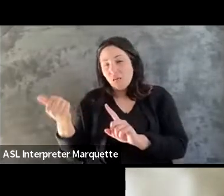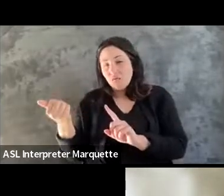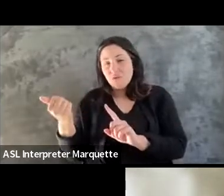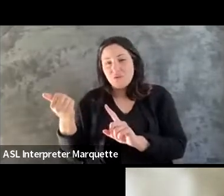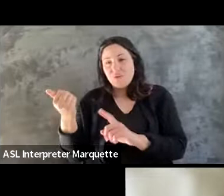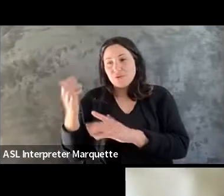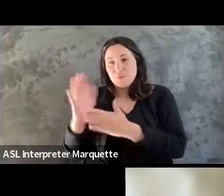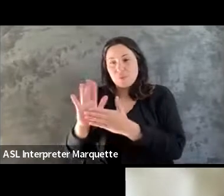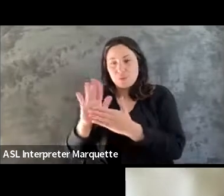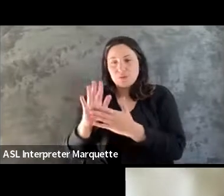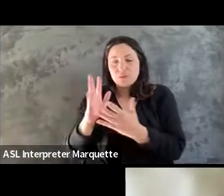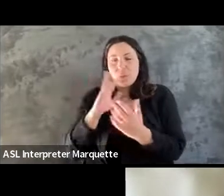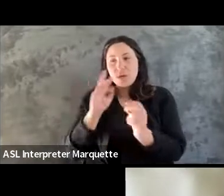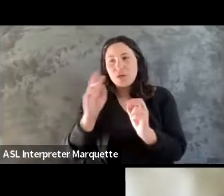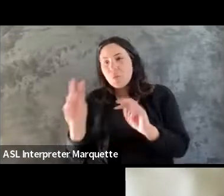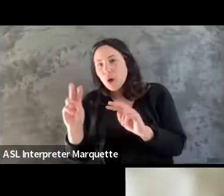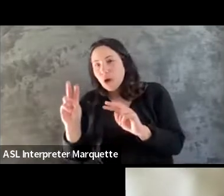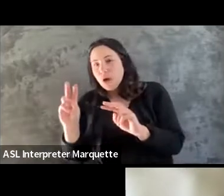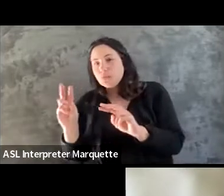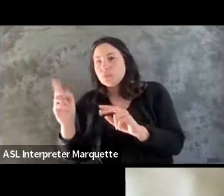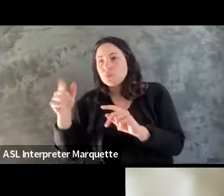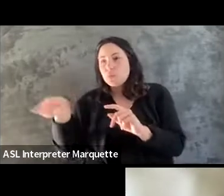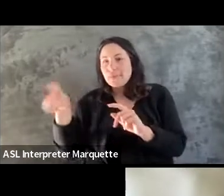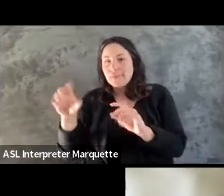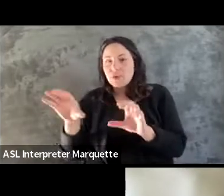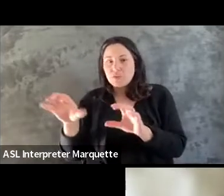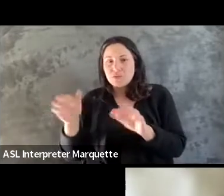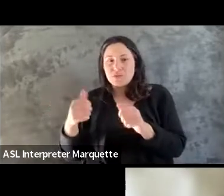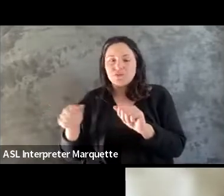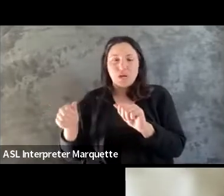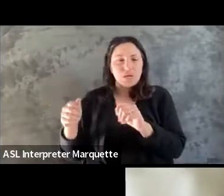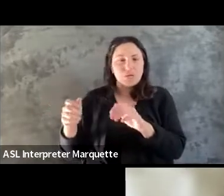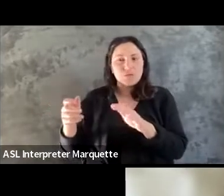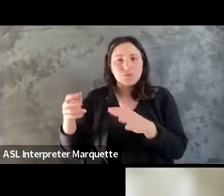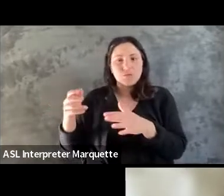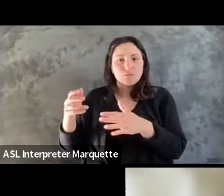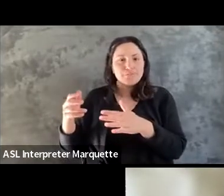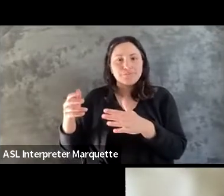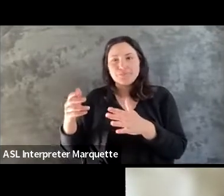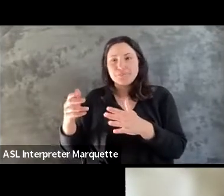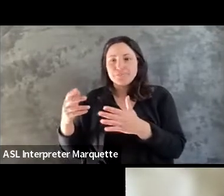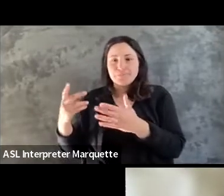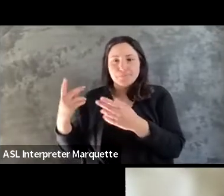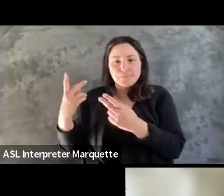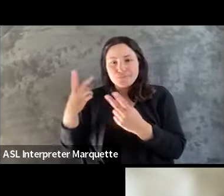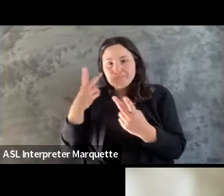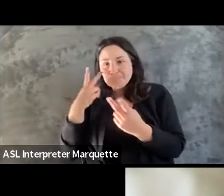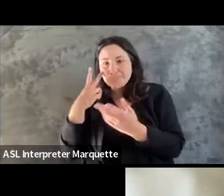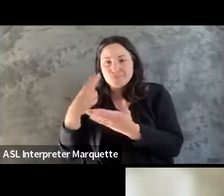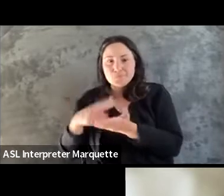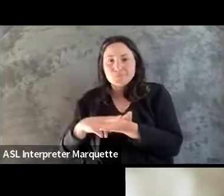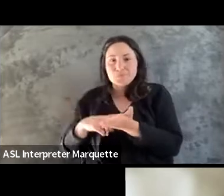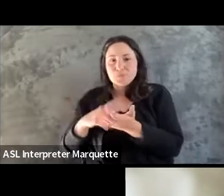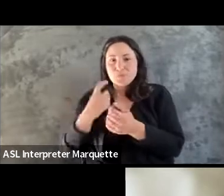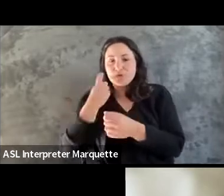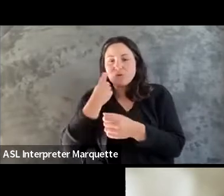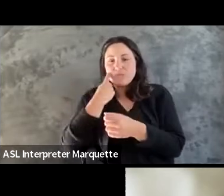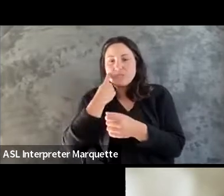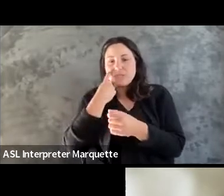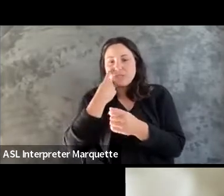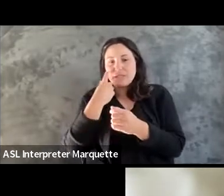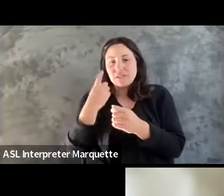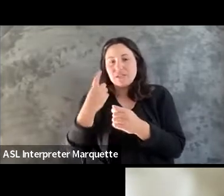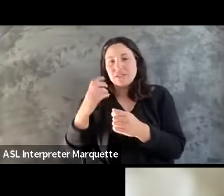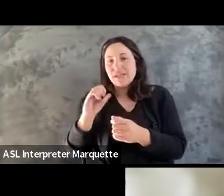Unified is doing as they try to judge and measure what's happening with this recent uptick in